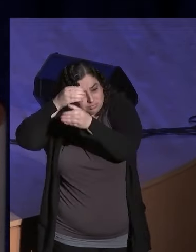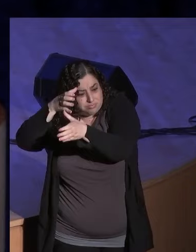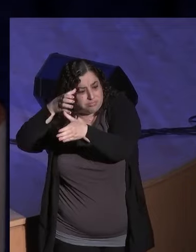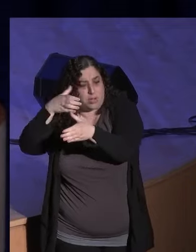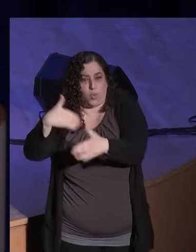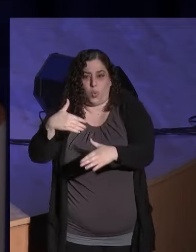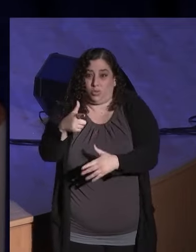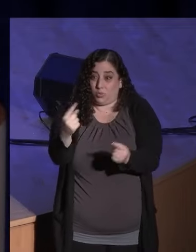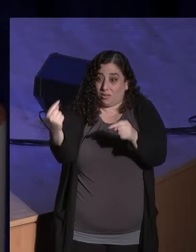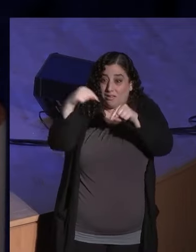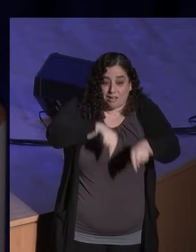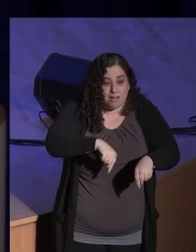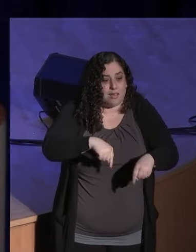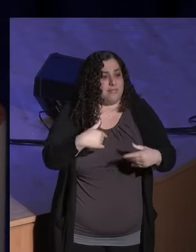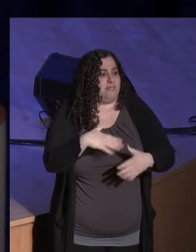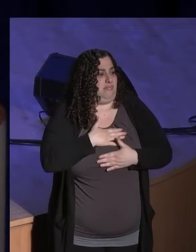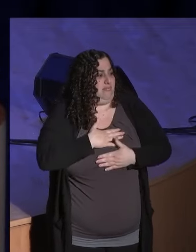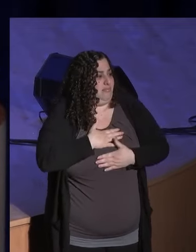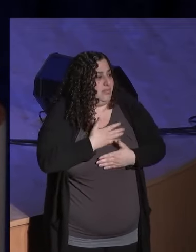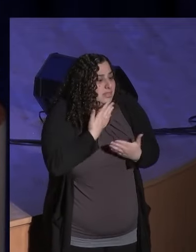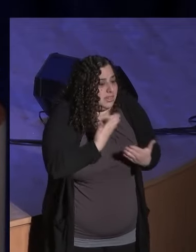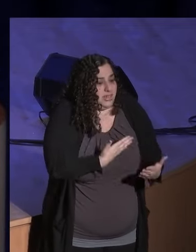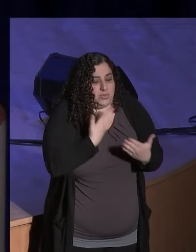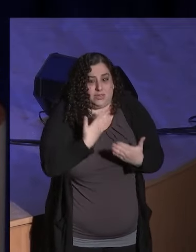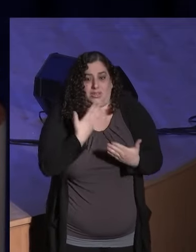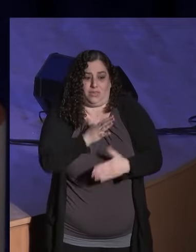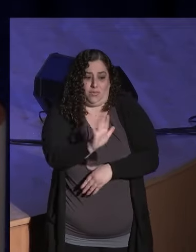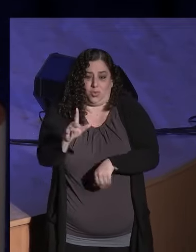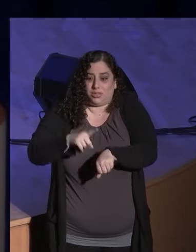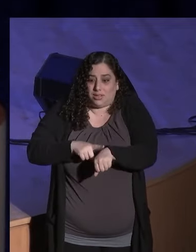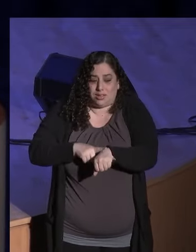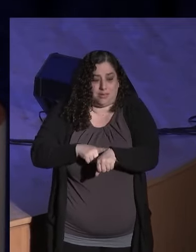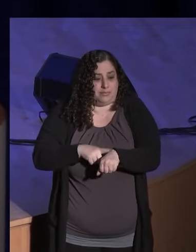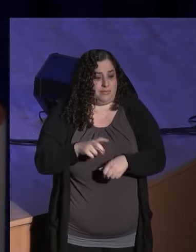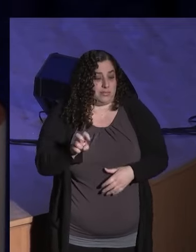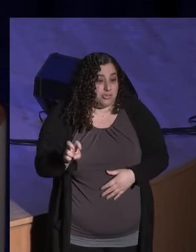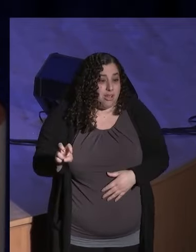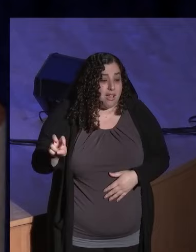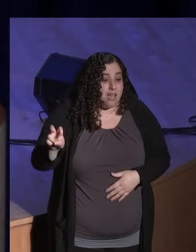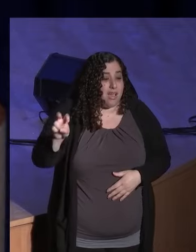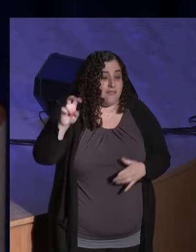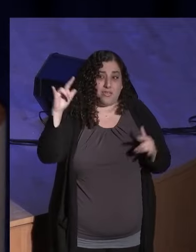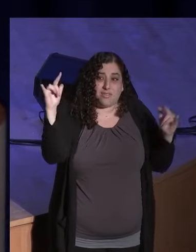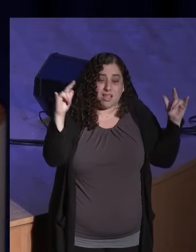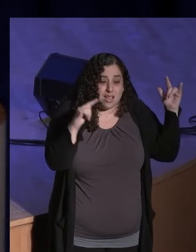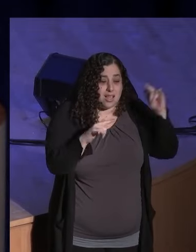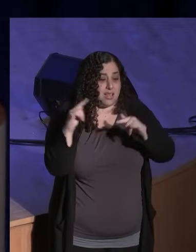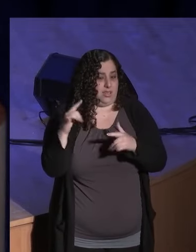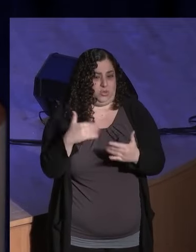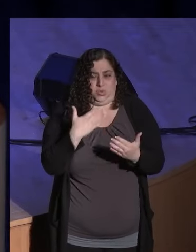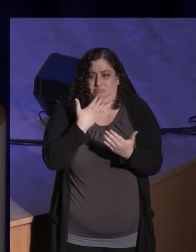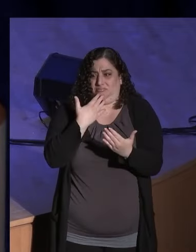appreciate your time here in D.C. and making the trip, and just let's give them all a great